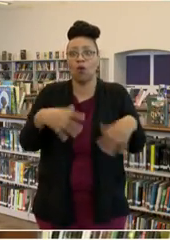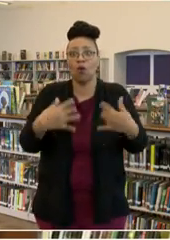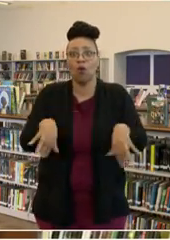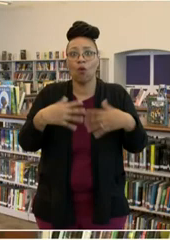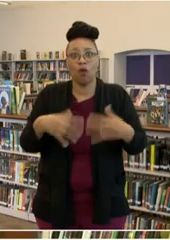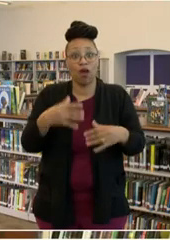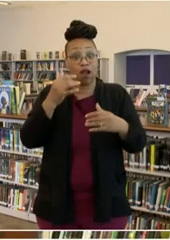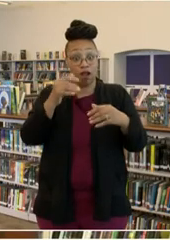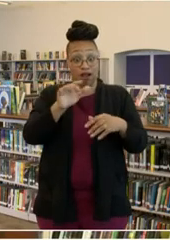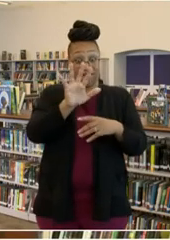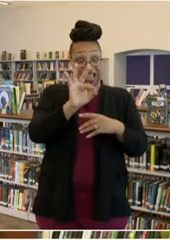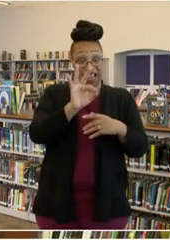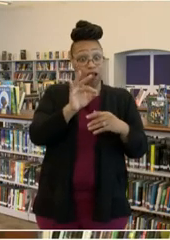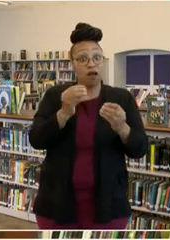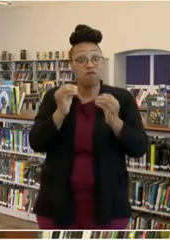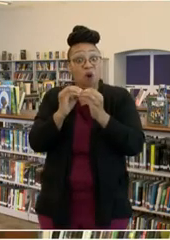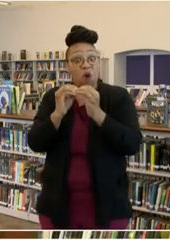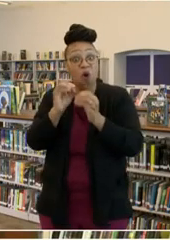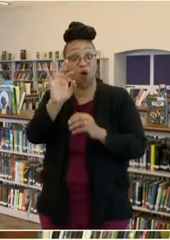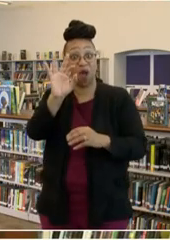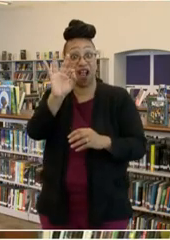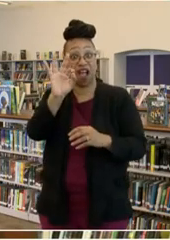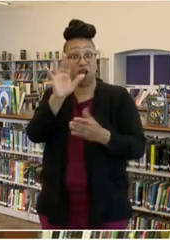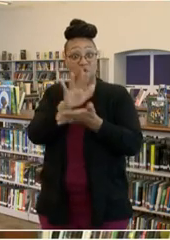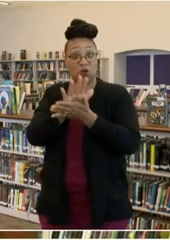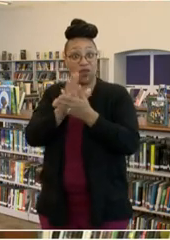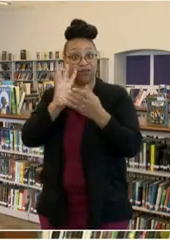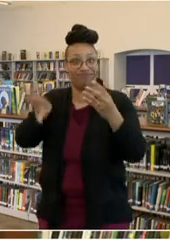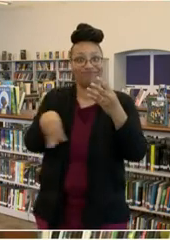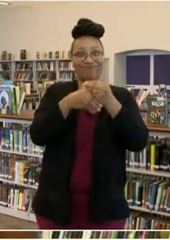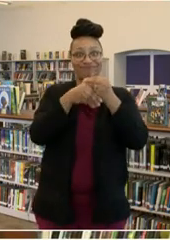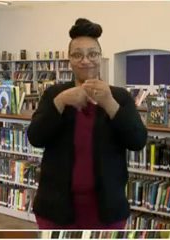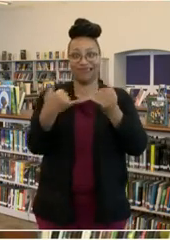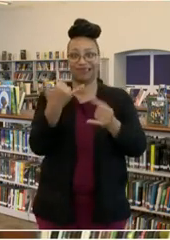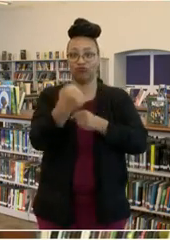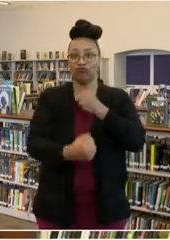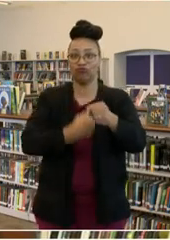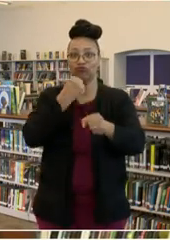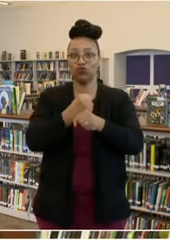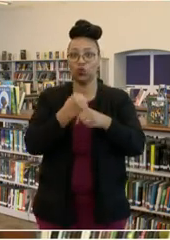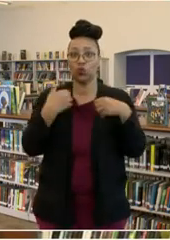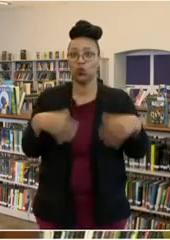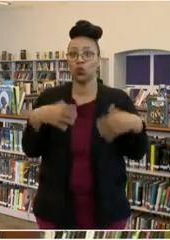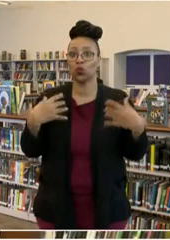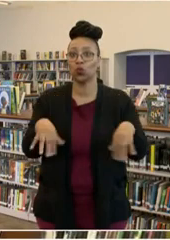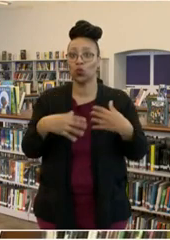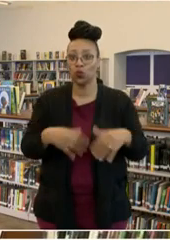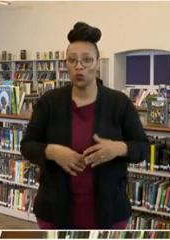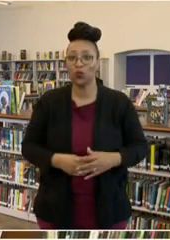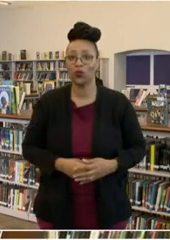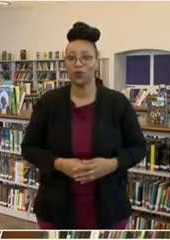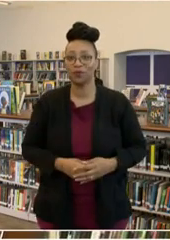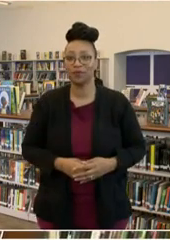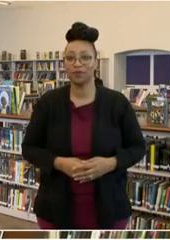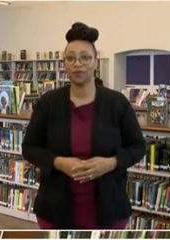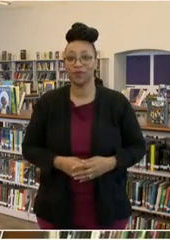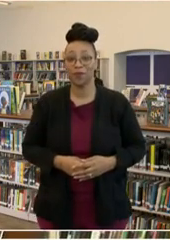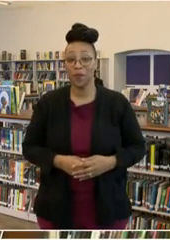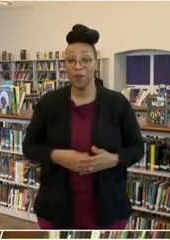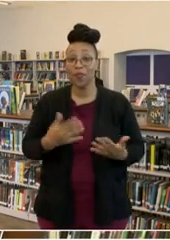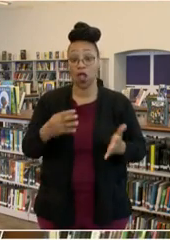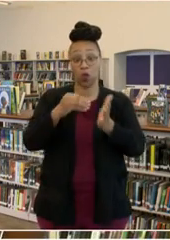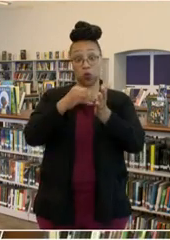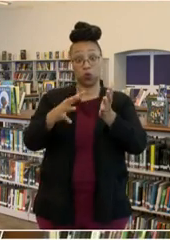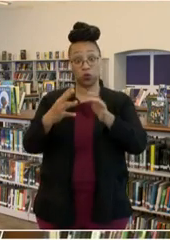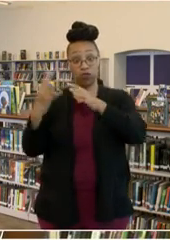And that will allow these organizations to work with 3,600 more students over the next 20 months.